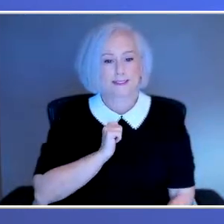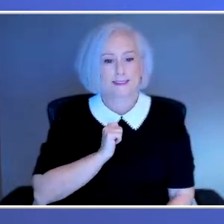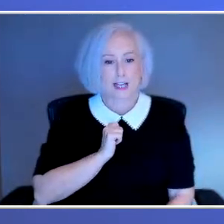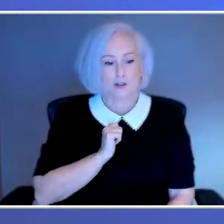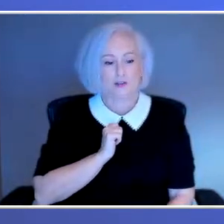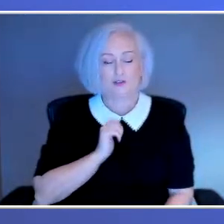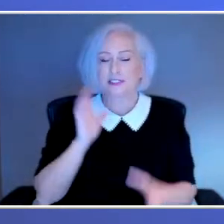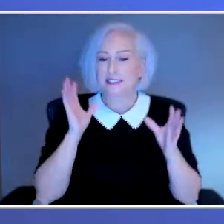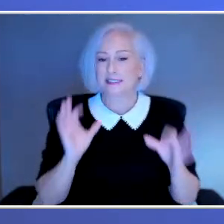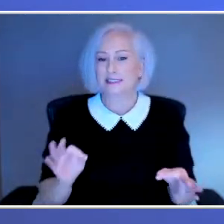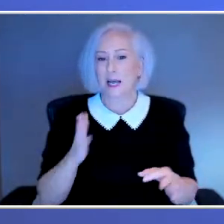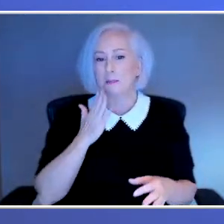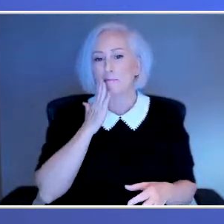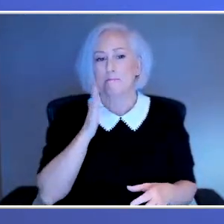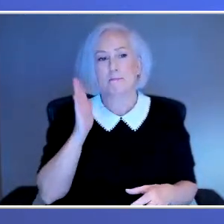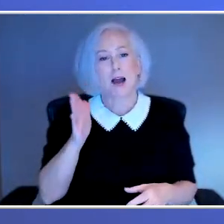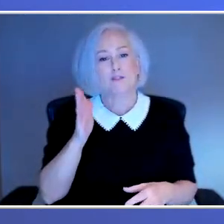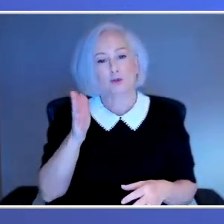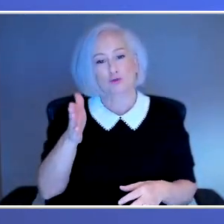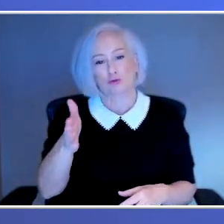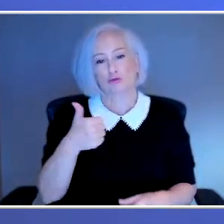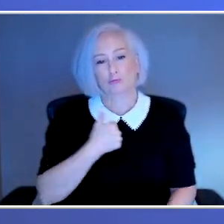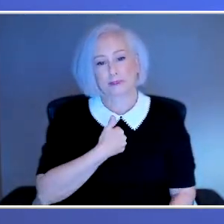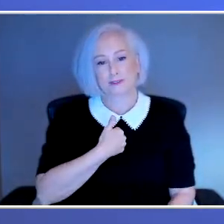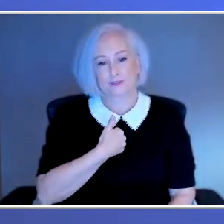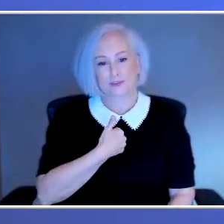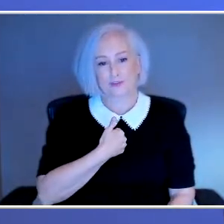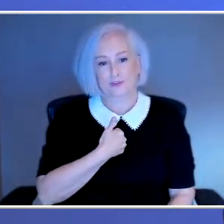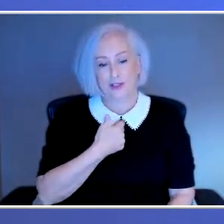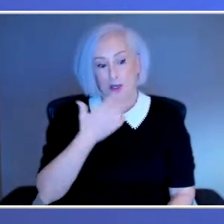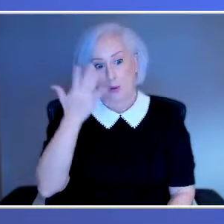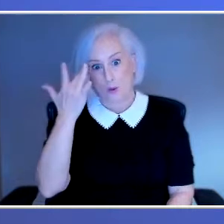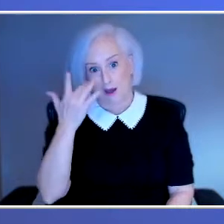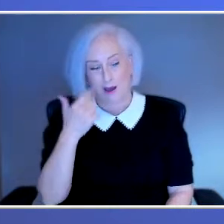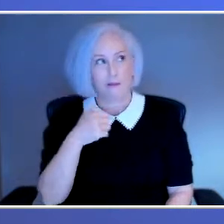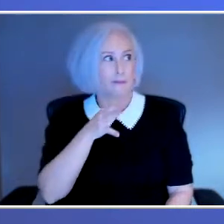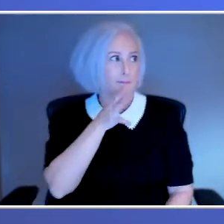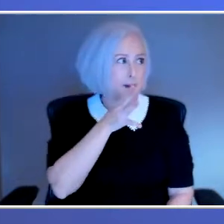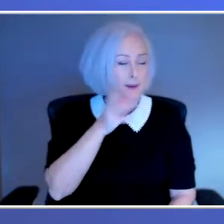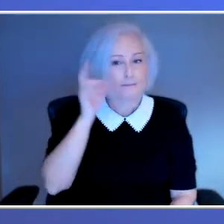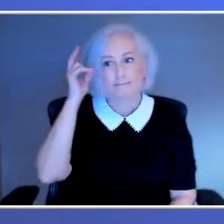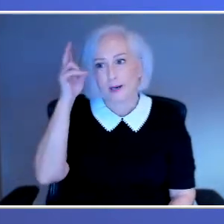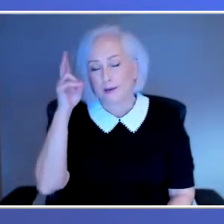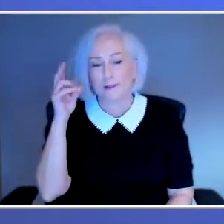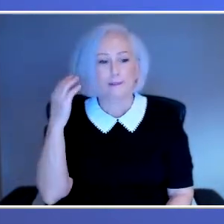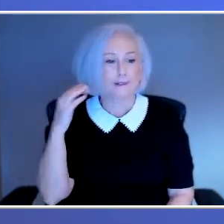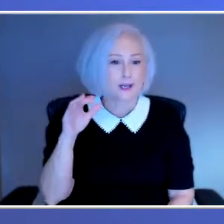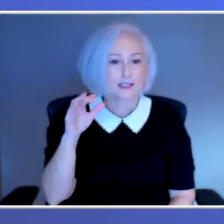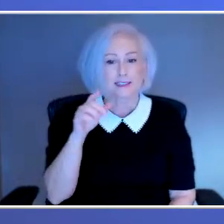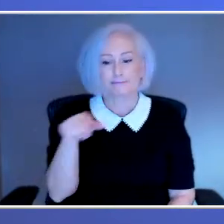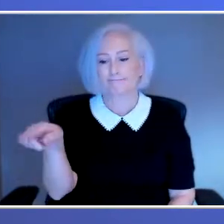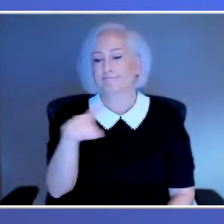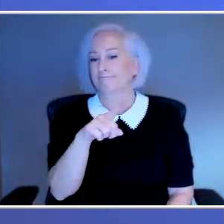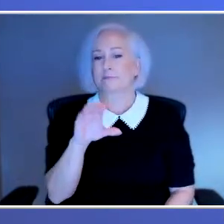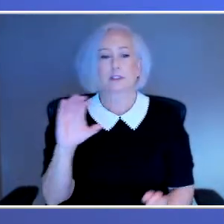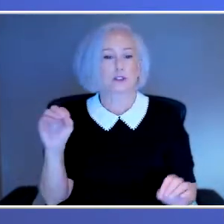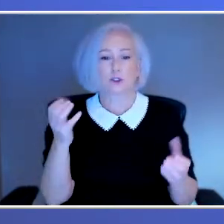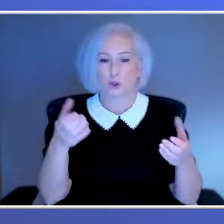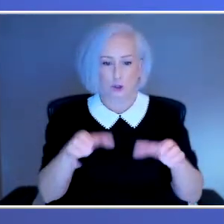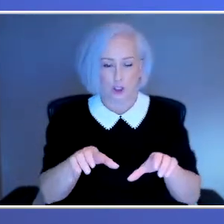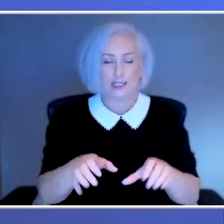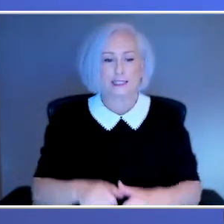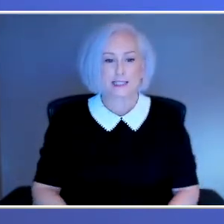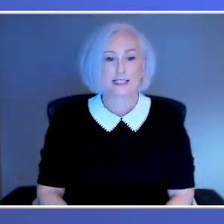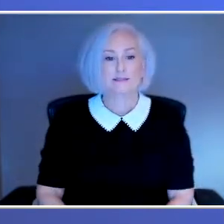own fate, because my mom, my uncle, other family members didn't get that chance. They